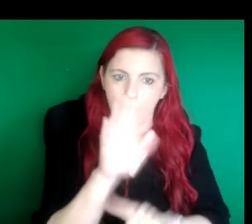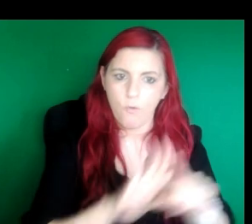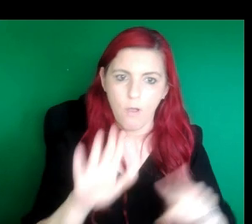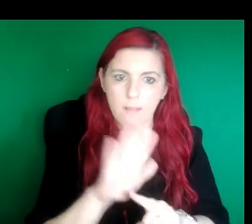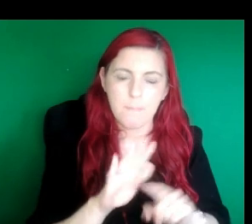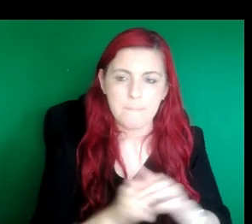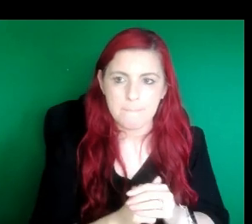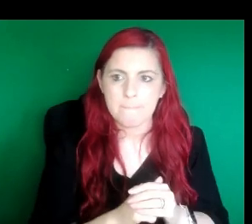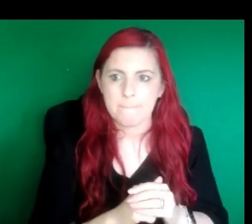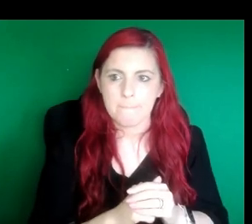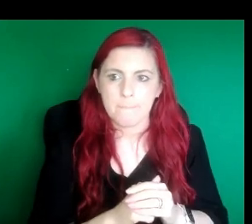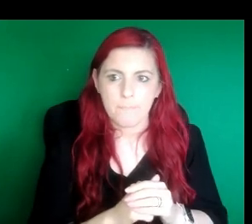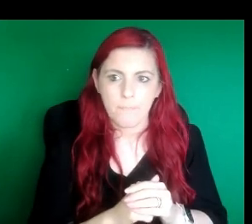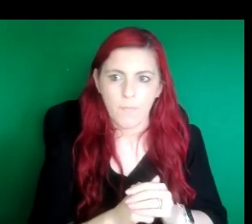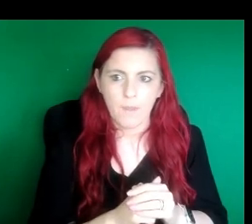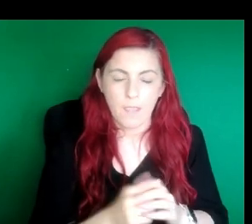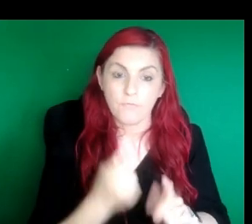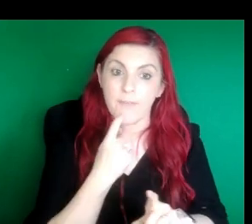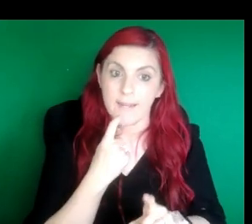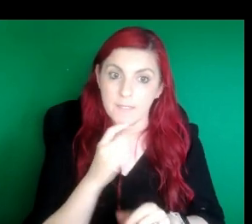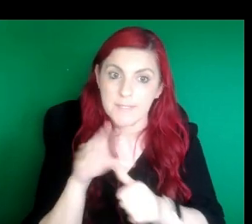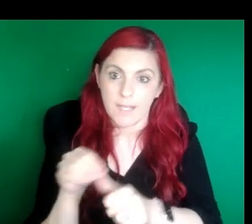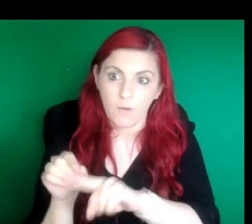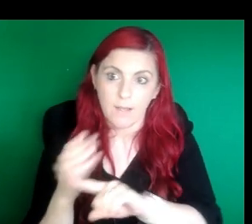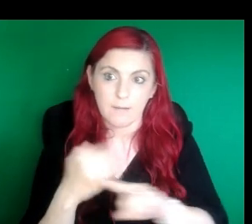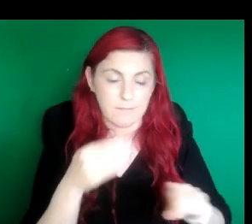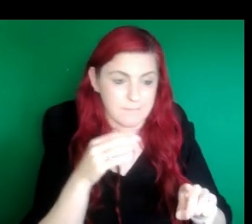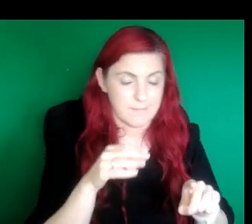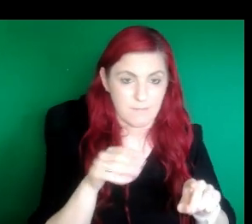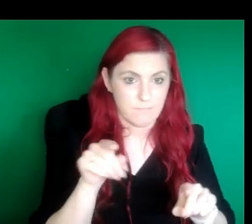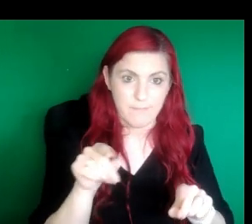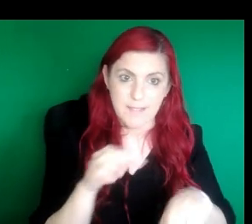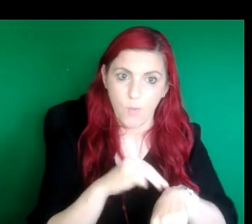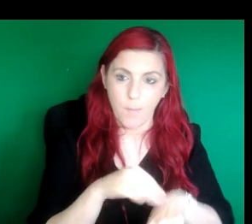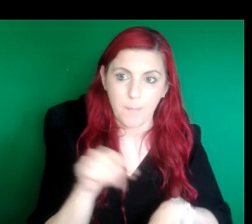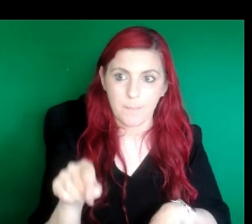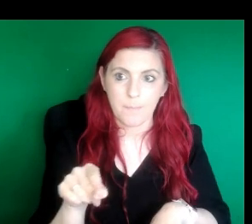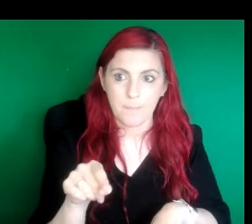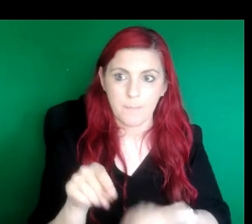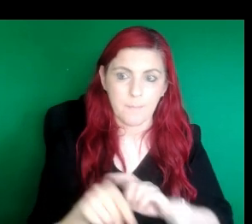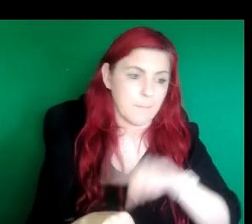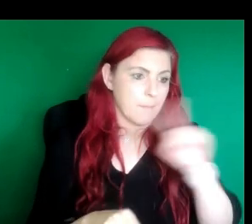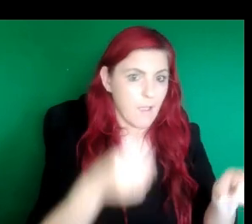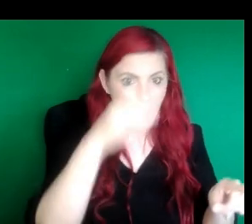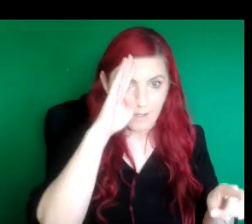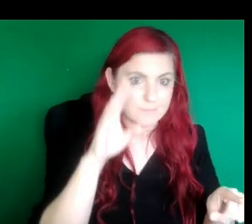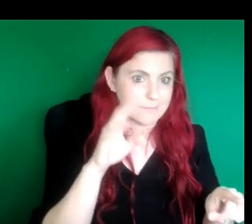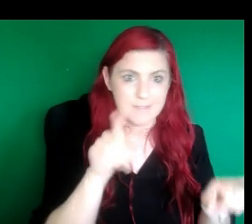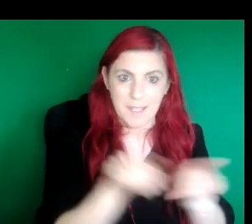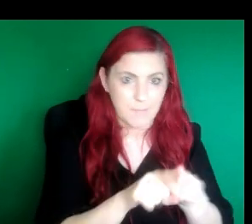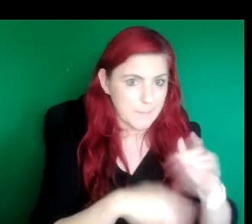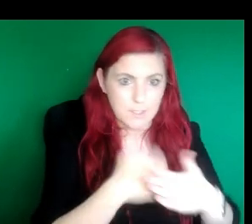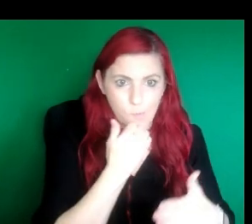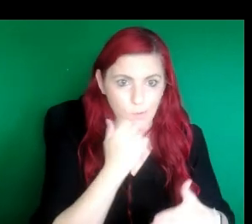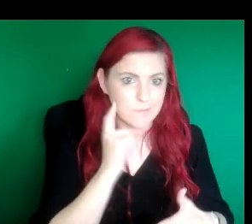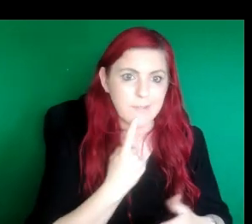board in the UK and in Finland in particular, where there are no more deaf schools. The deaf schools are all but dying out.